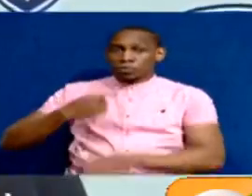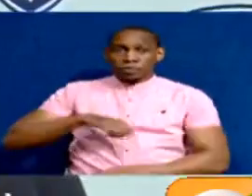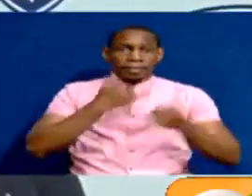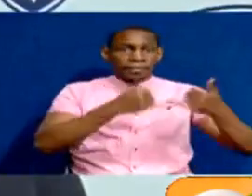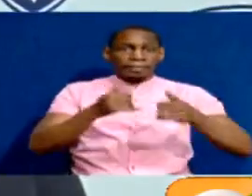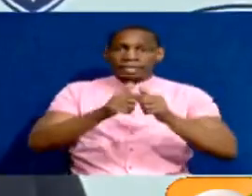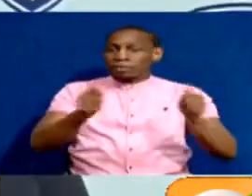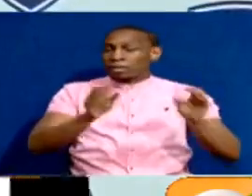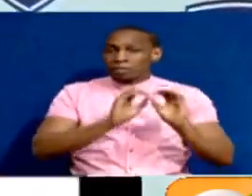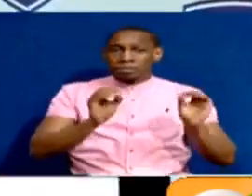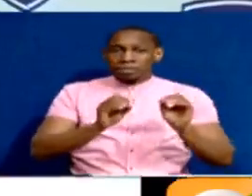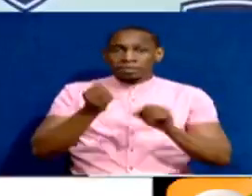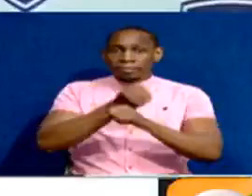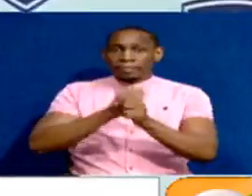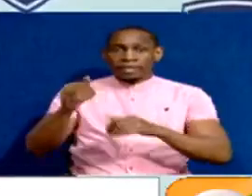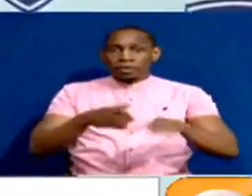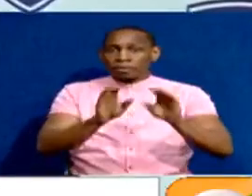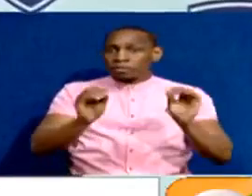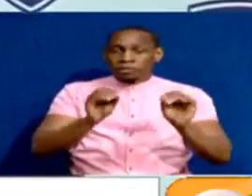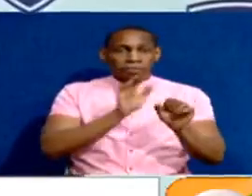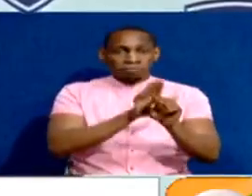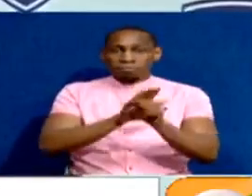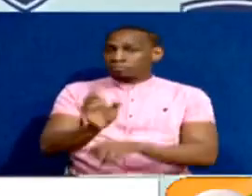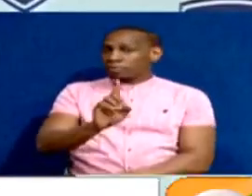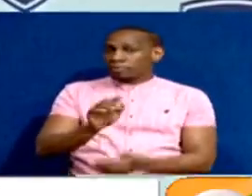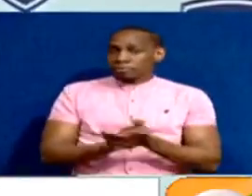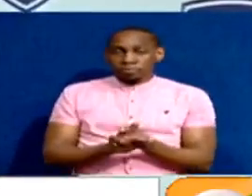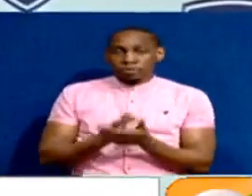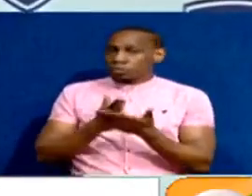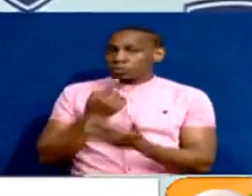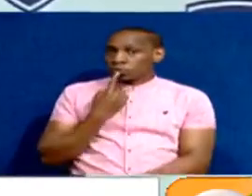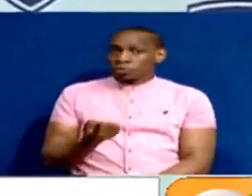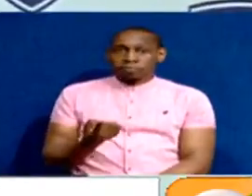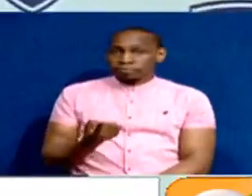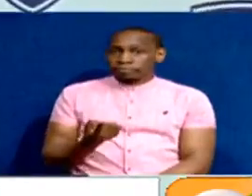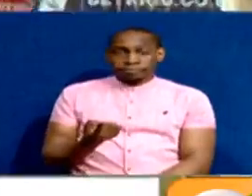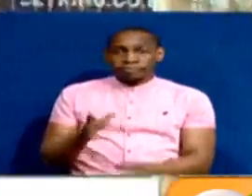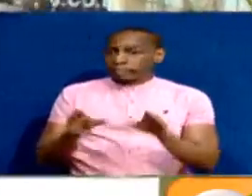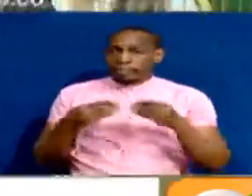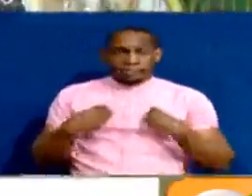hatukucheza vizuri sana, to create chances mingi. So even they mekua.